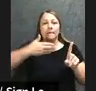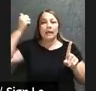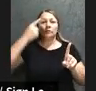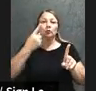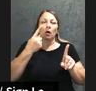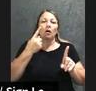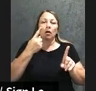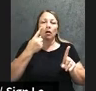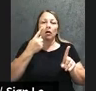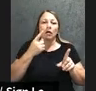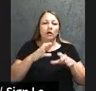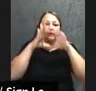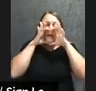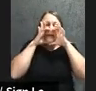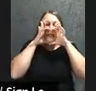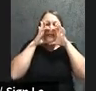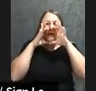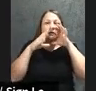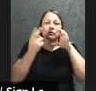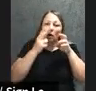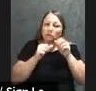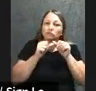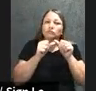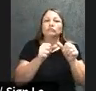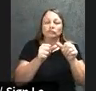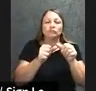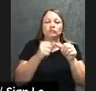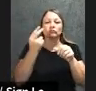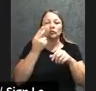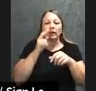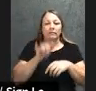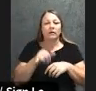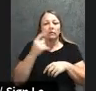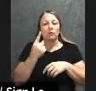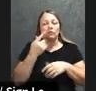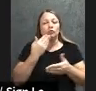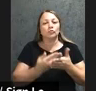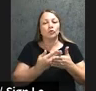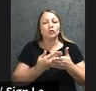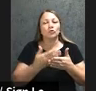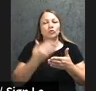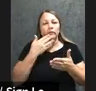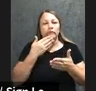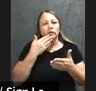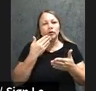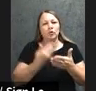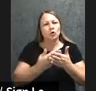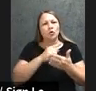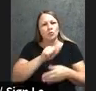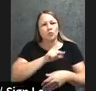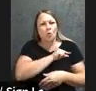fits well and that you'll wear consistency as the best option. Wearing a high quality mask along with